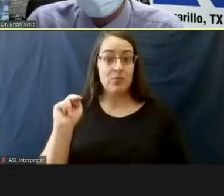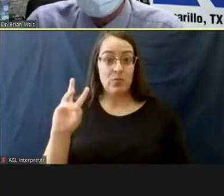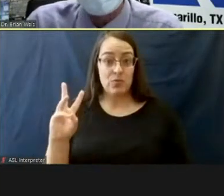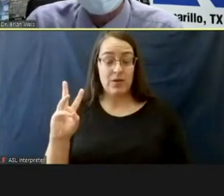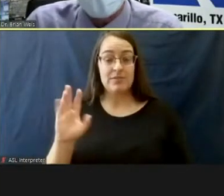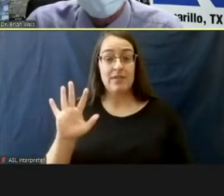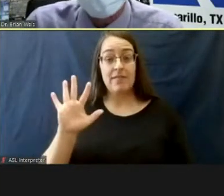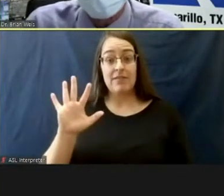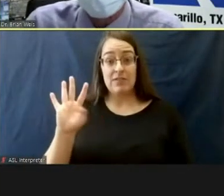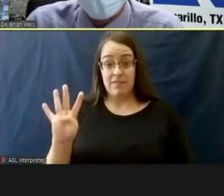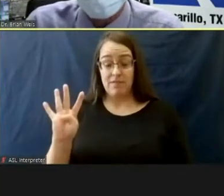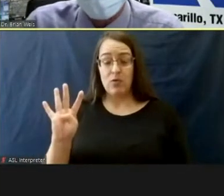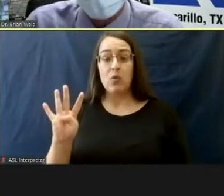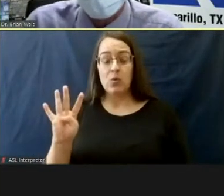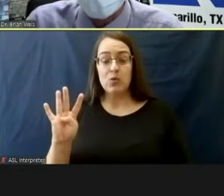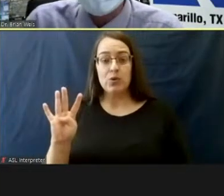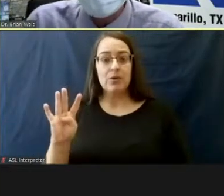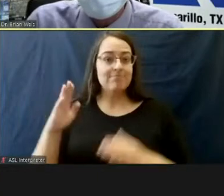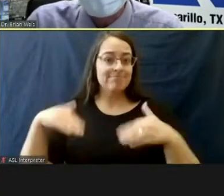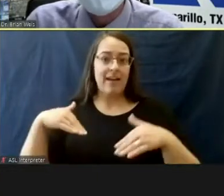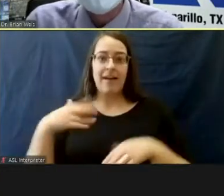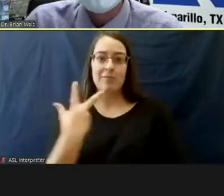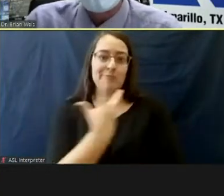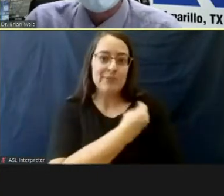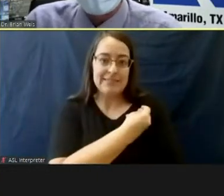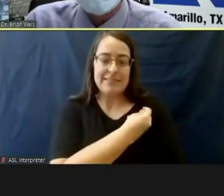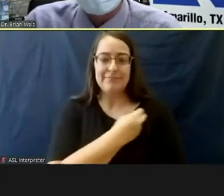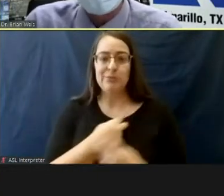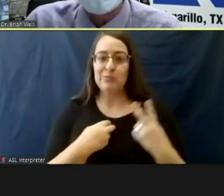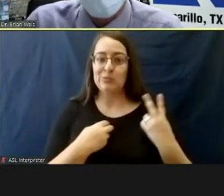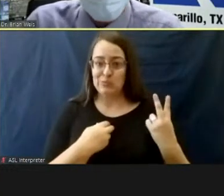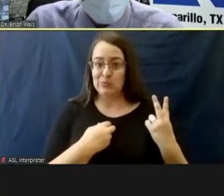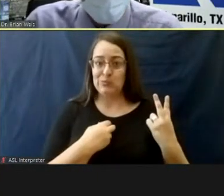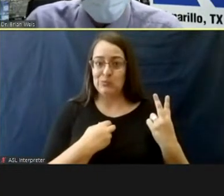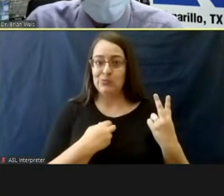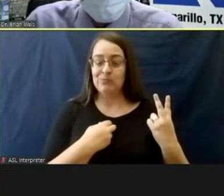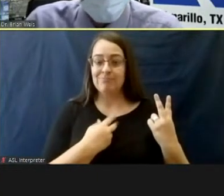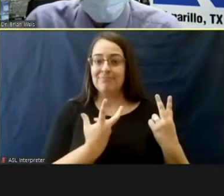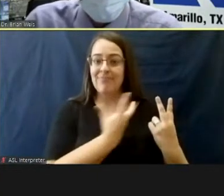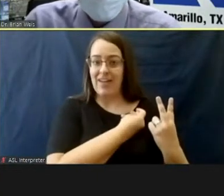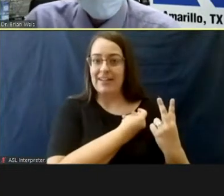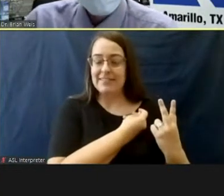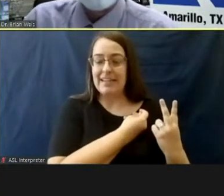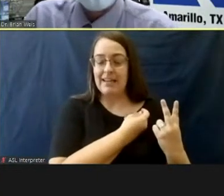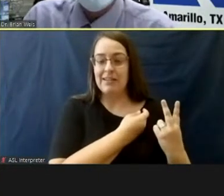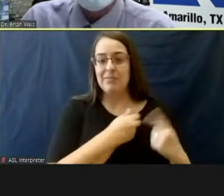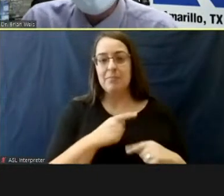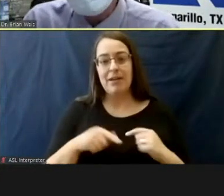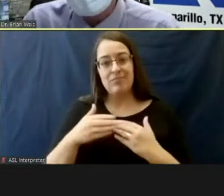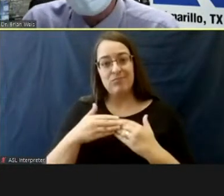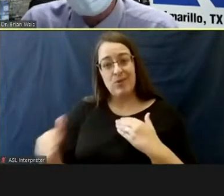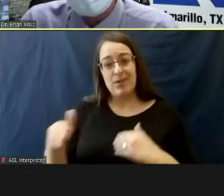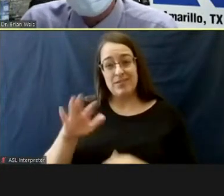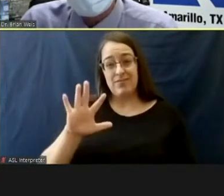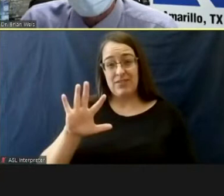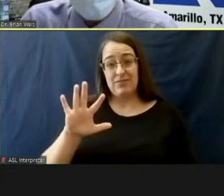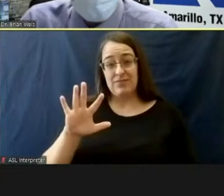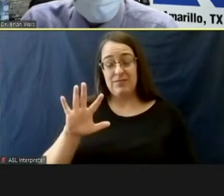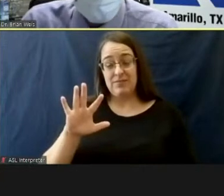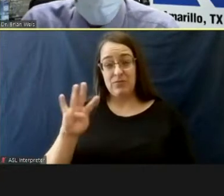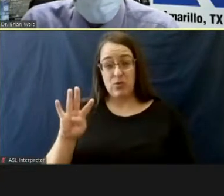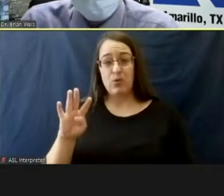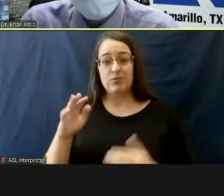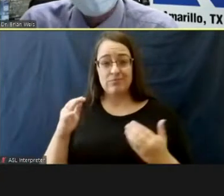54 of those patients have not received the vaccine. So only 2 are vaccinated. They're currently in our hospital. Now, that is 11.3%